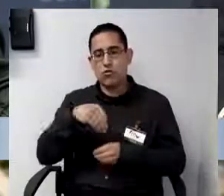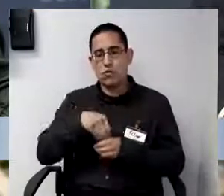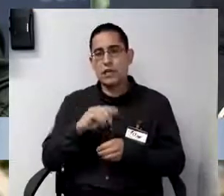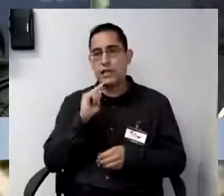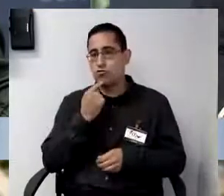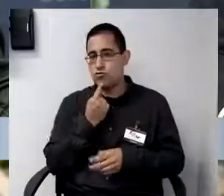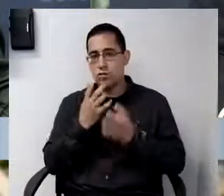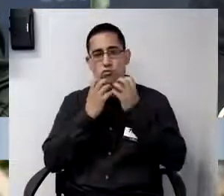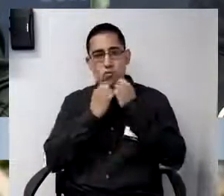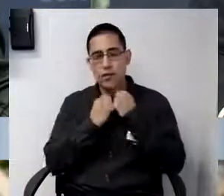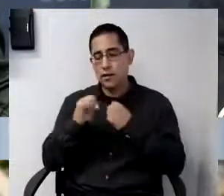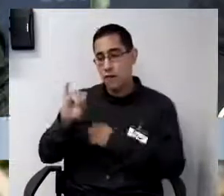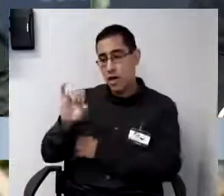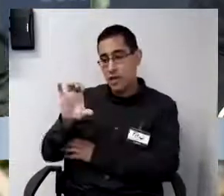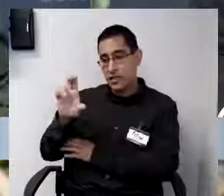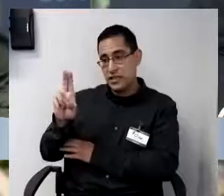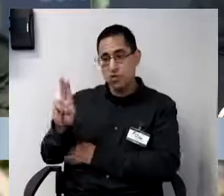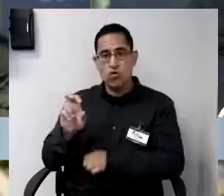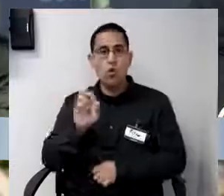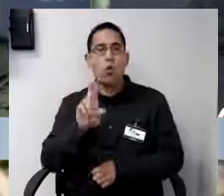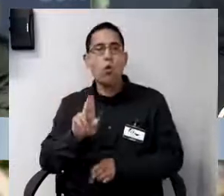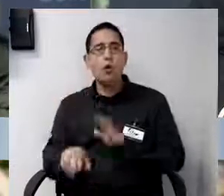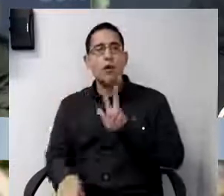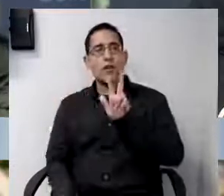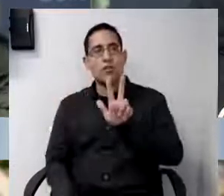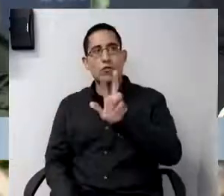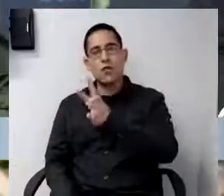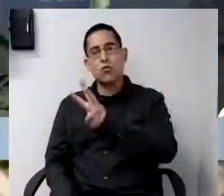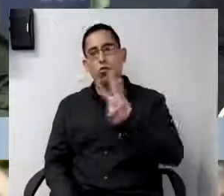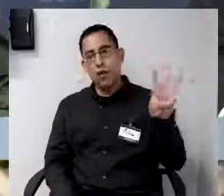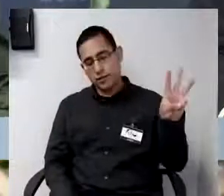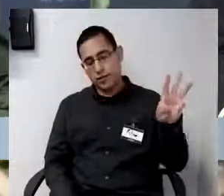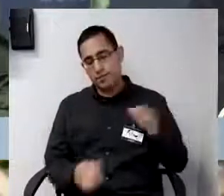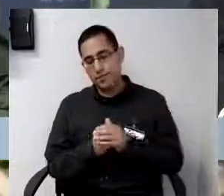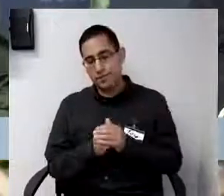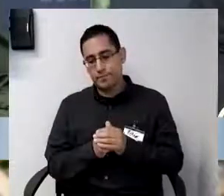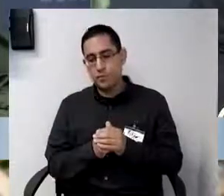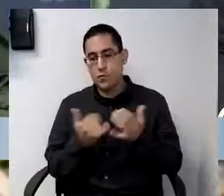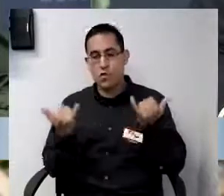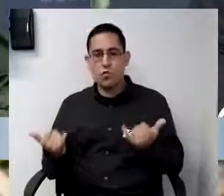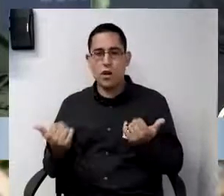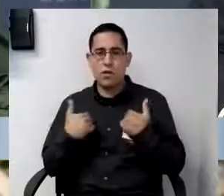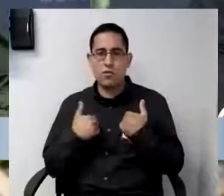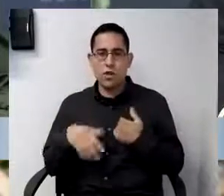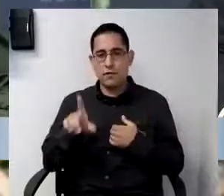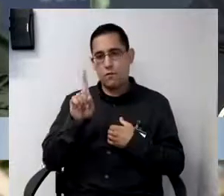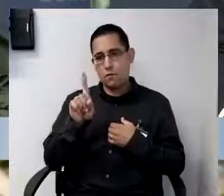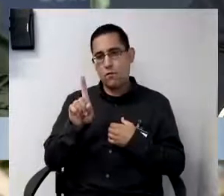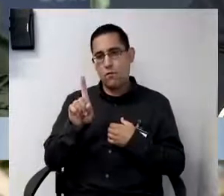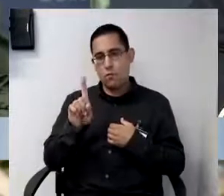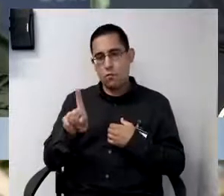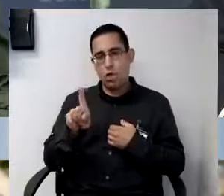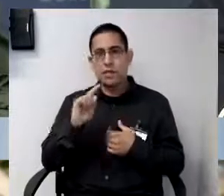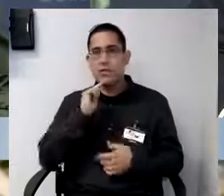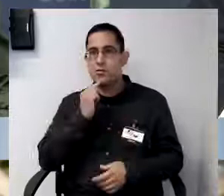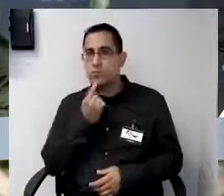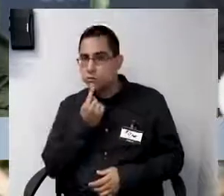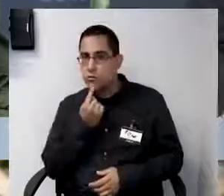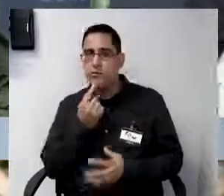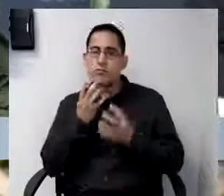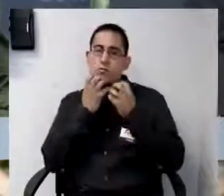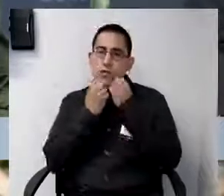on the ICU or on 3 West. And we only have 1 critical care bed empty right now.